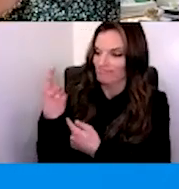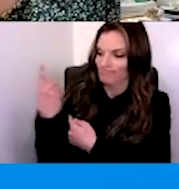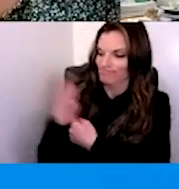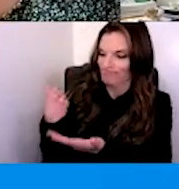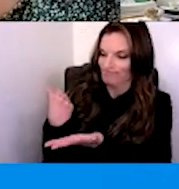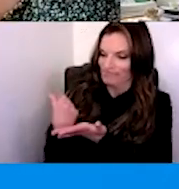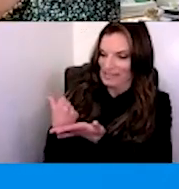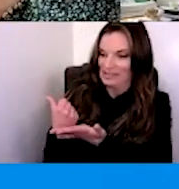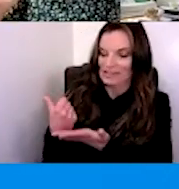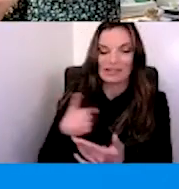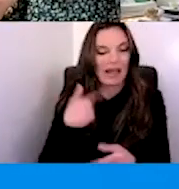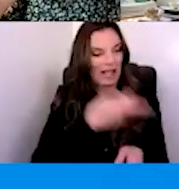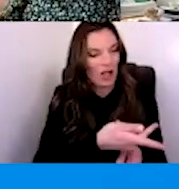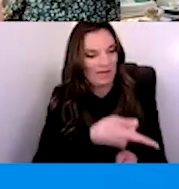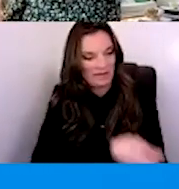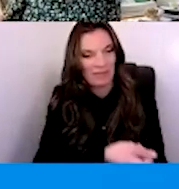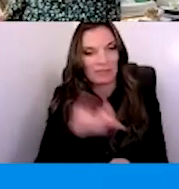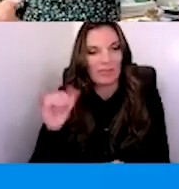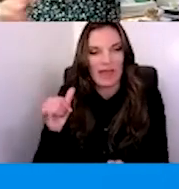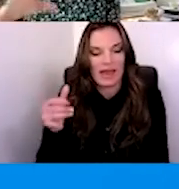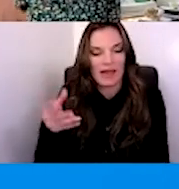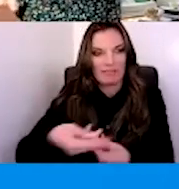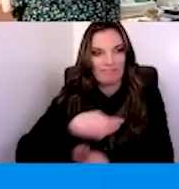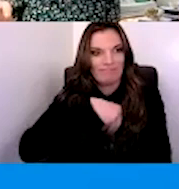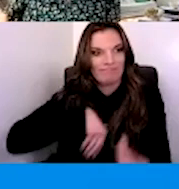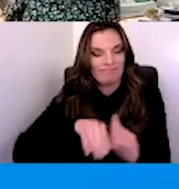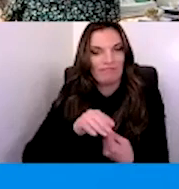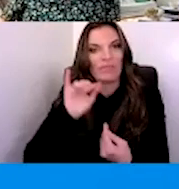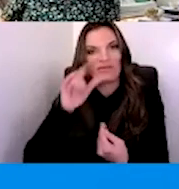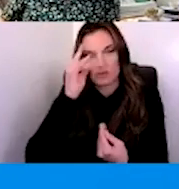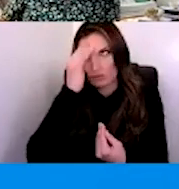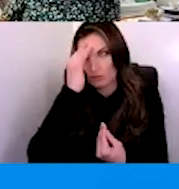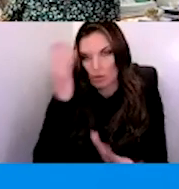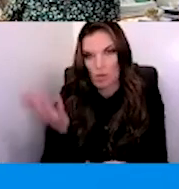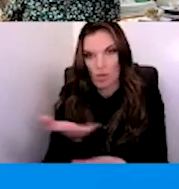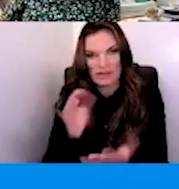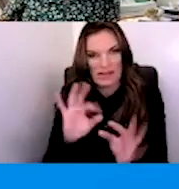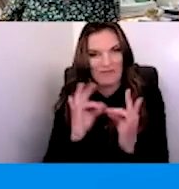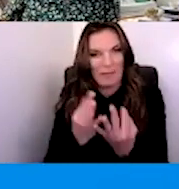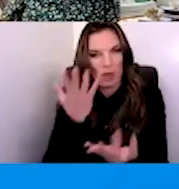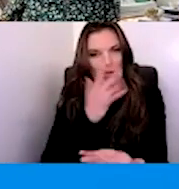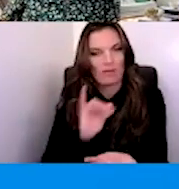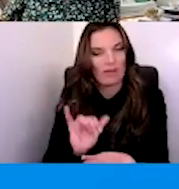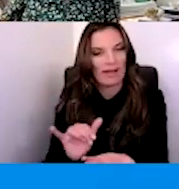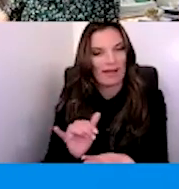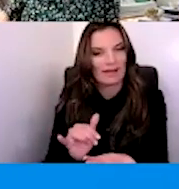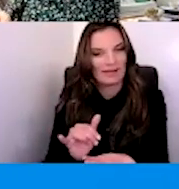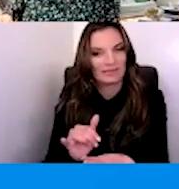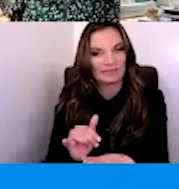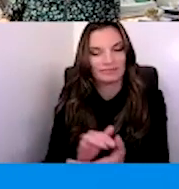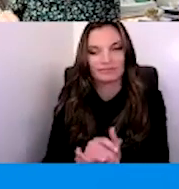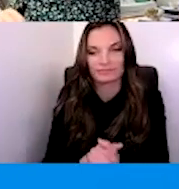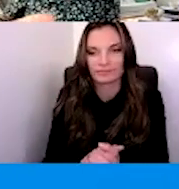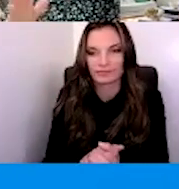really need to challenge kind of what our core family might look like as we think about supporting these families